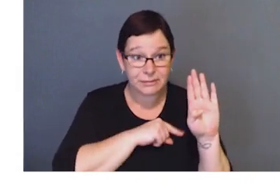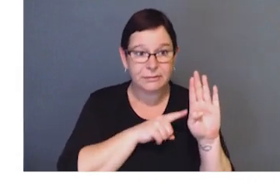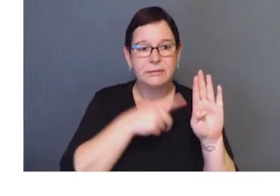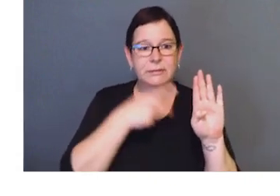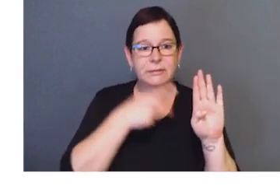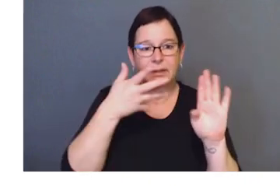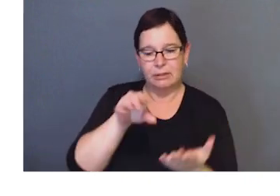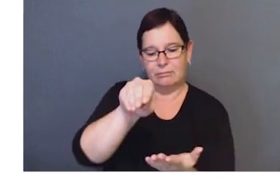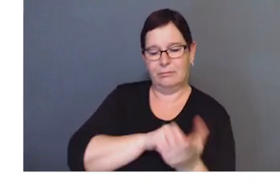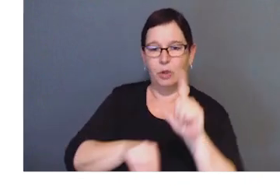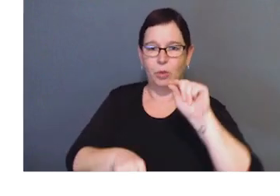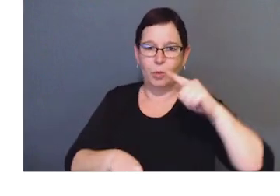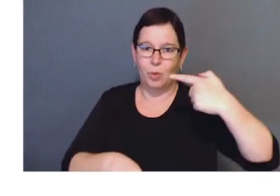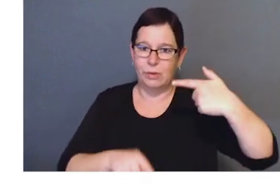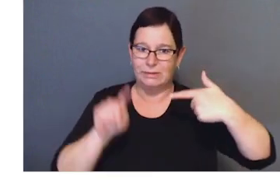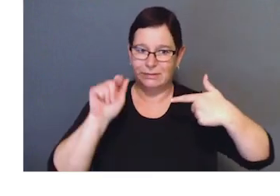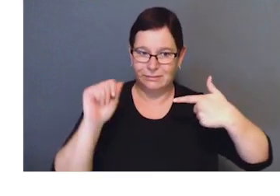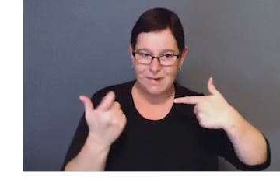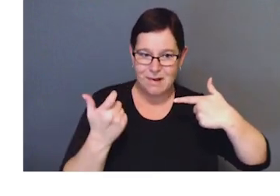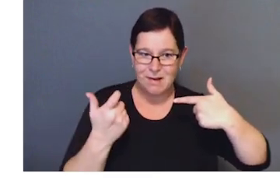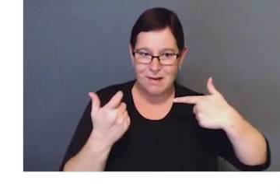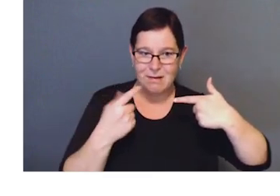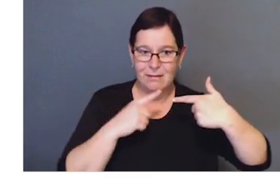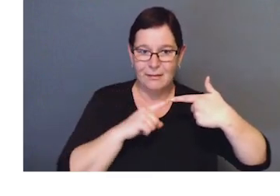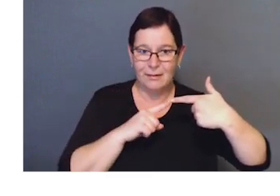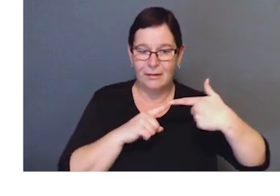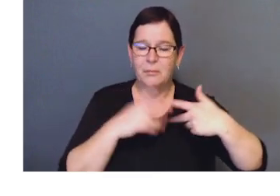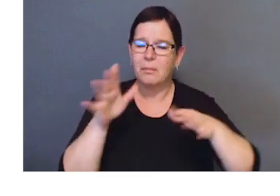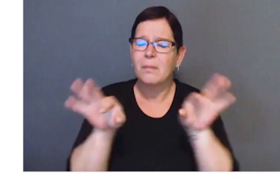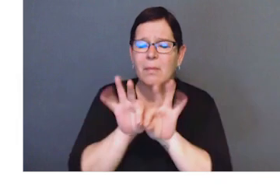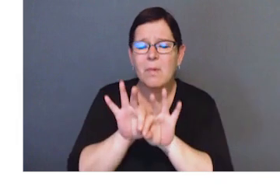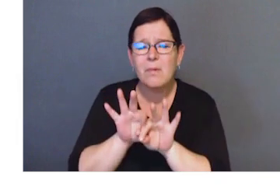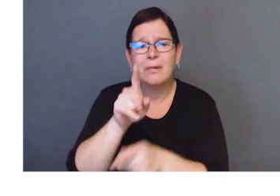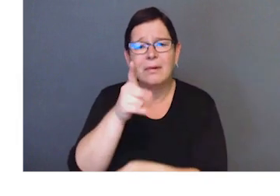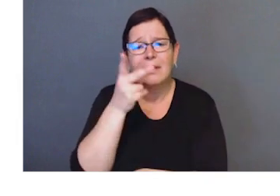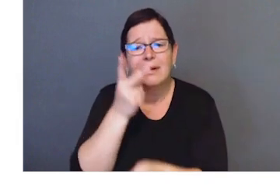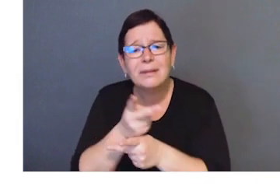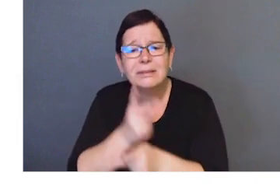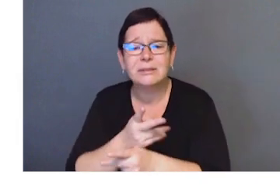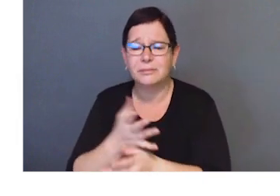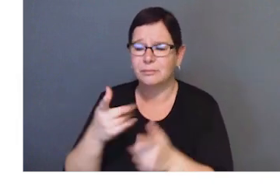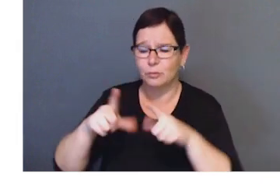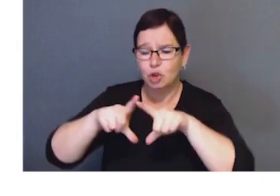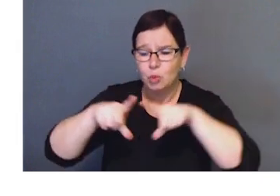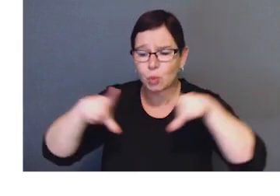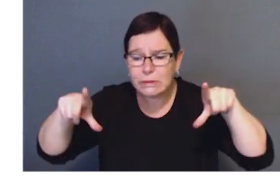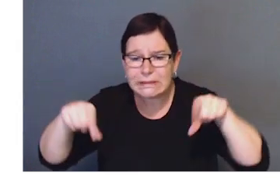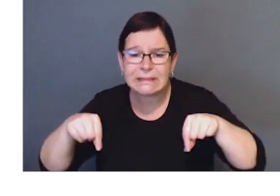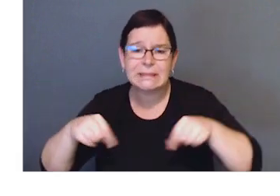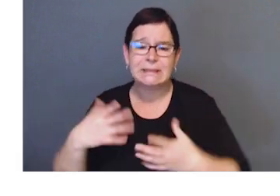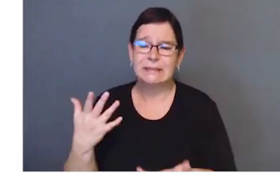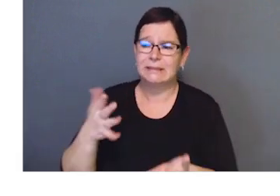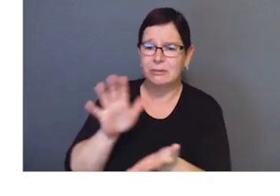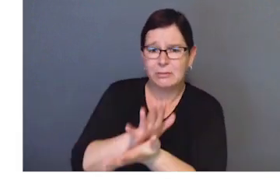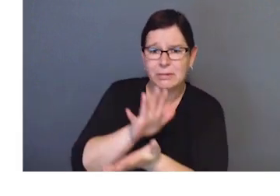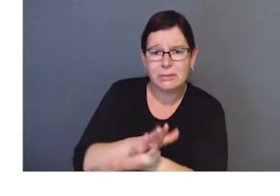Also remember that you must keep your receipts or records from your dental appointments for 6 years.